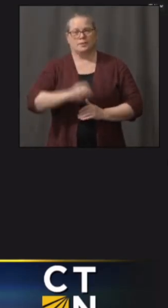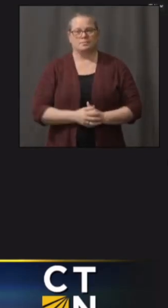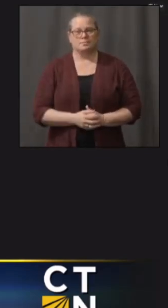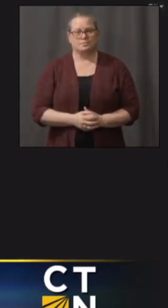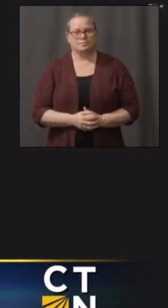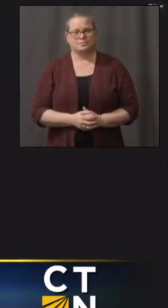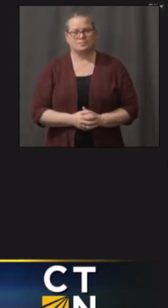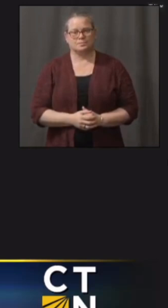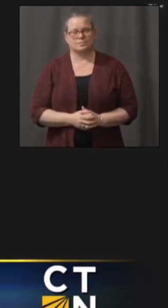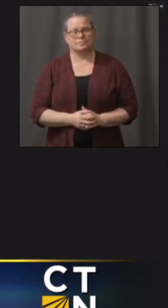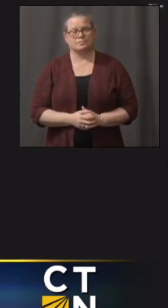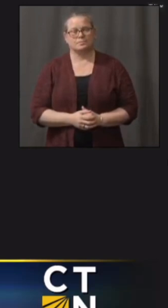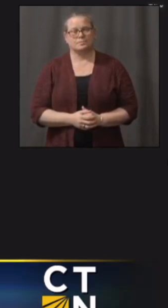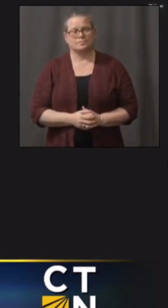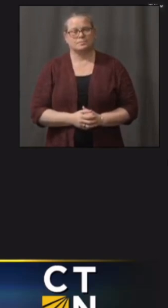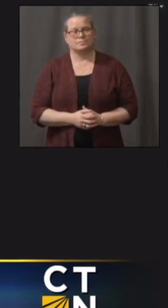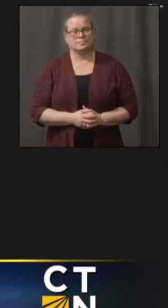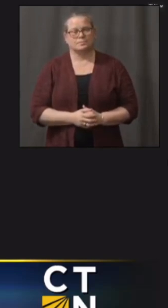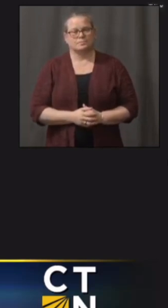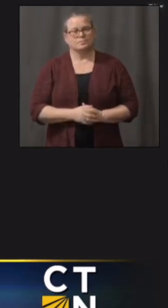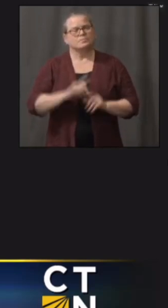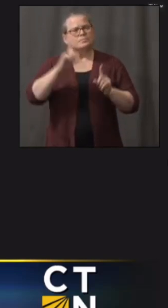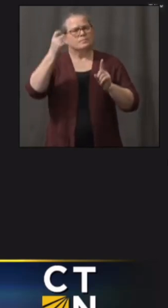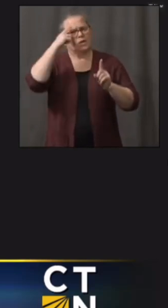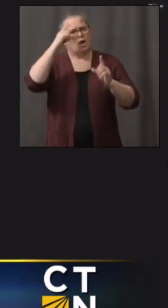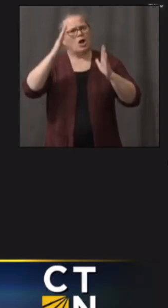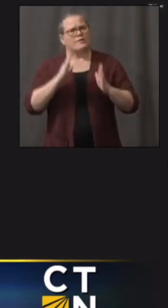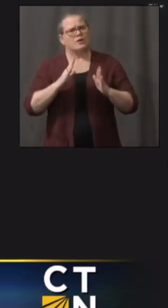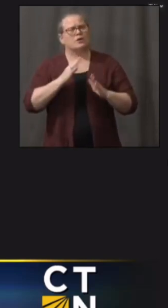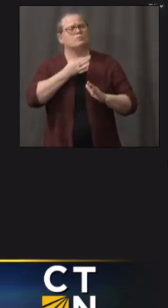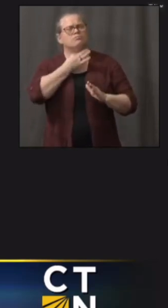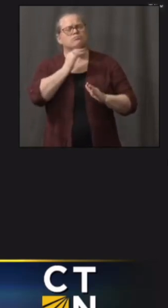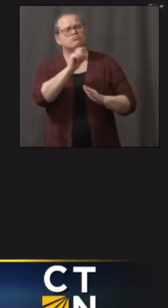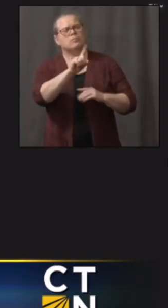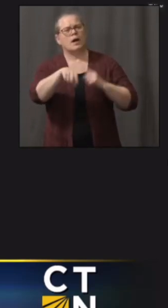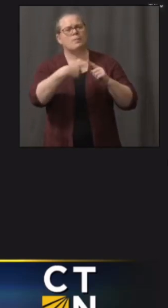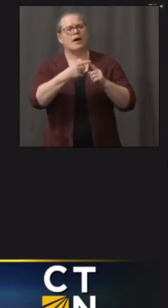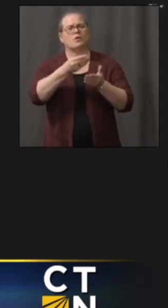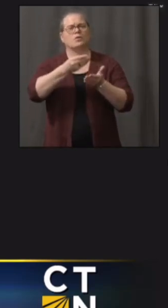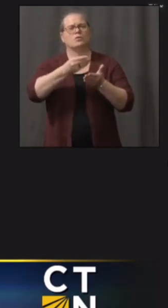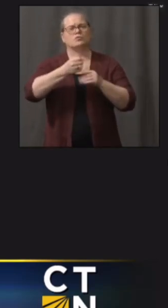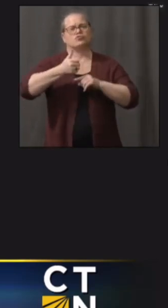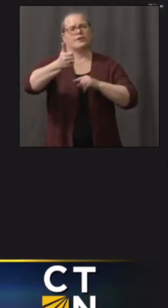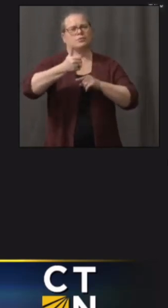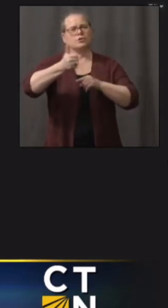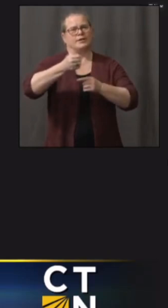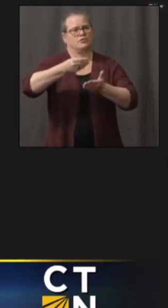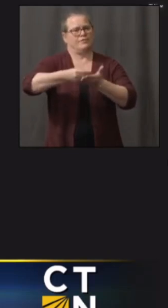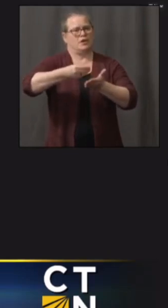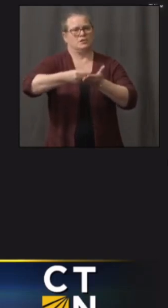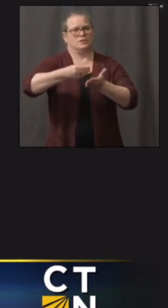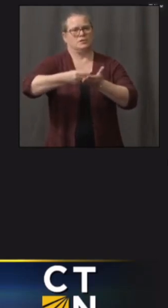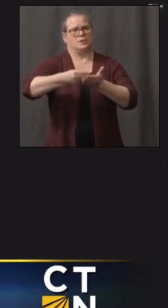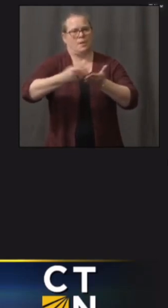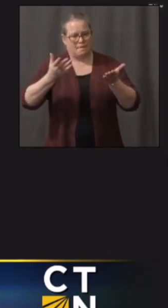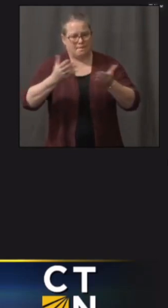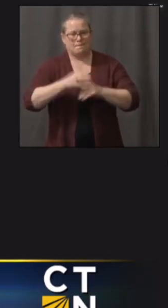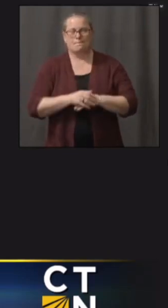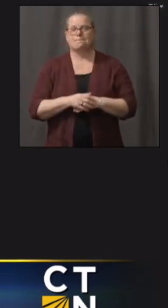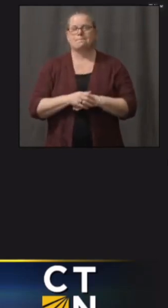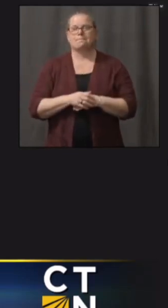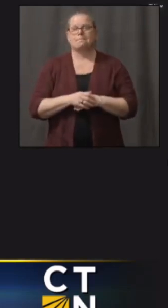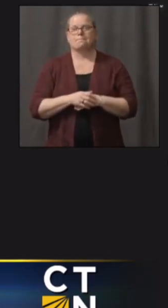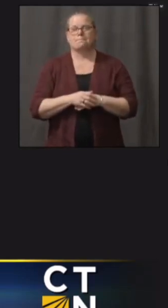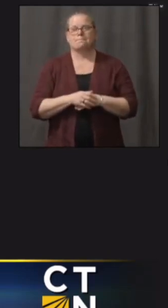Thanks. Governor, I'd like to talk for a second about the transportation fund. After the election, you stated that you did not